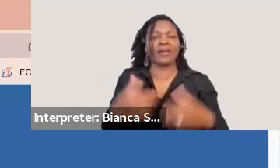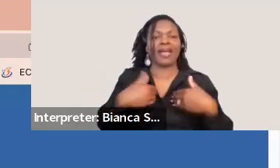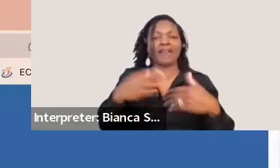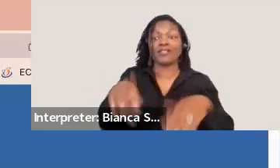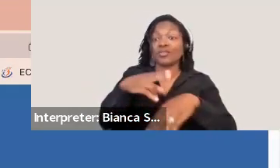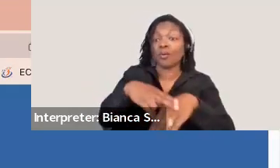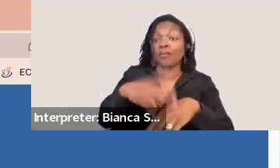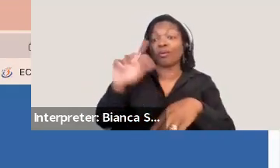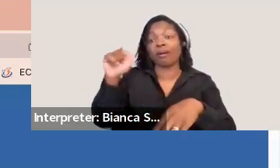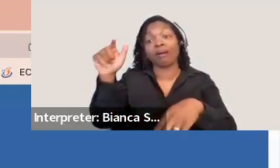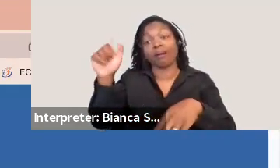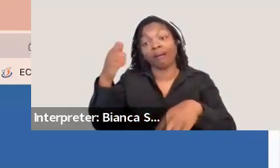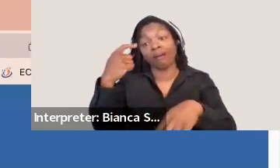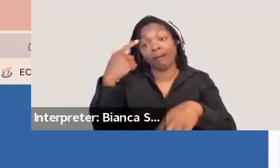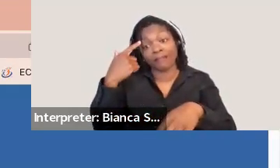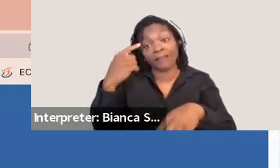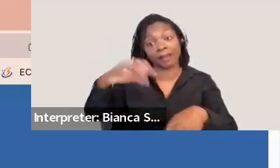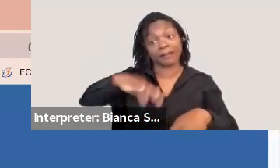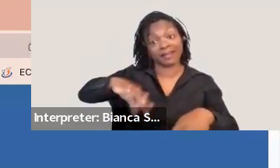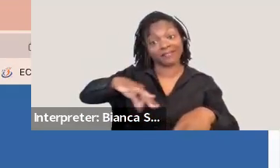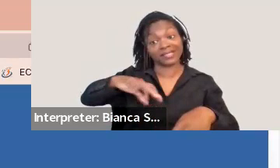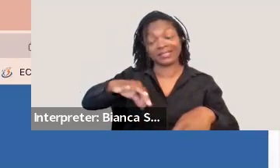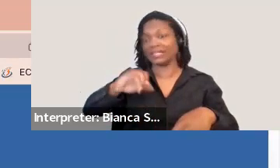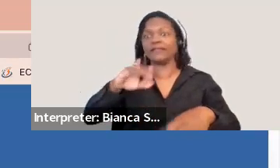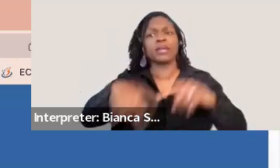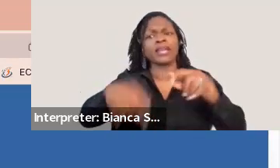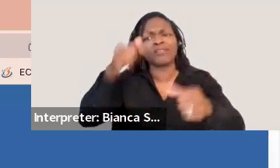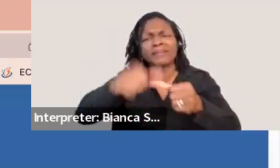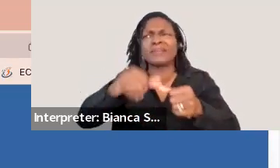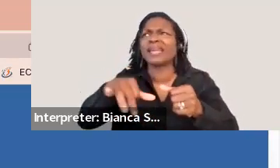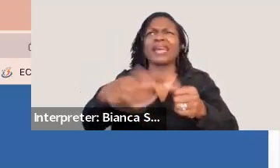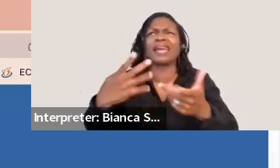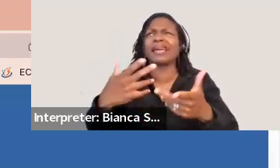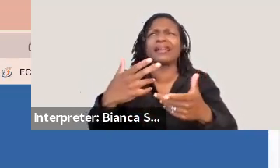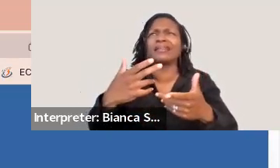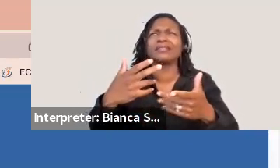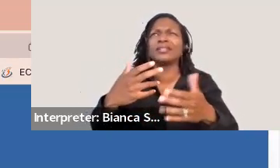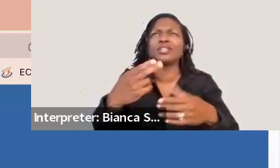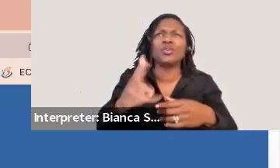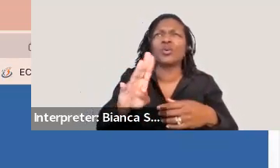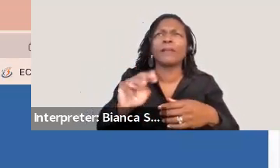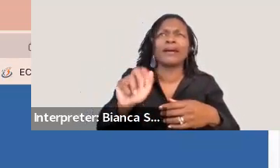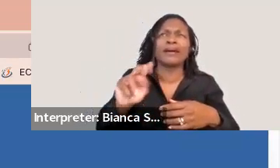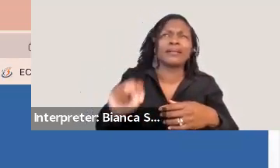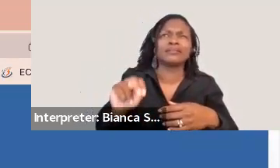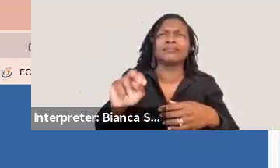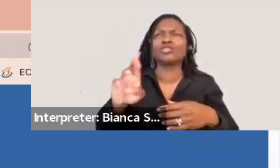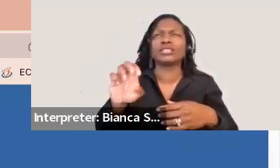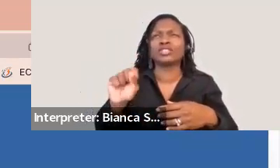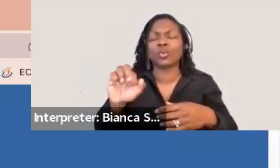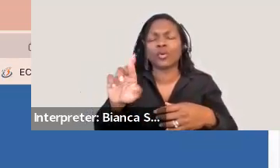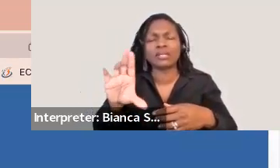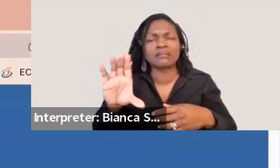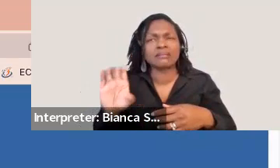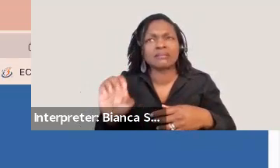are going to be listed. So if you can't remember what the Human Service Authority is called in your area, you can go to our